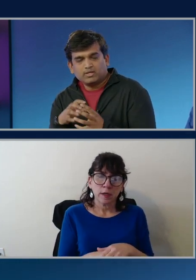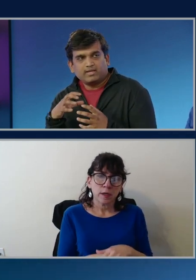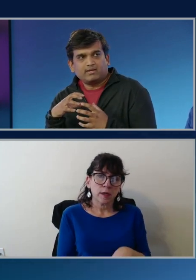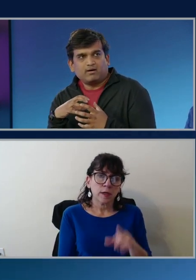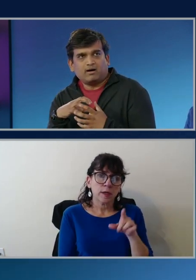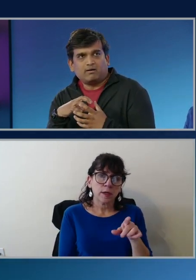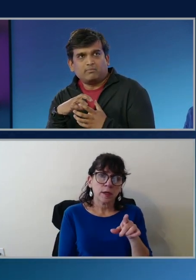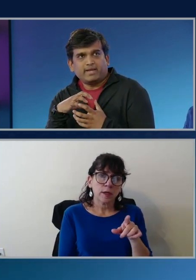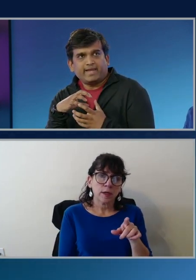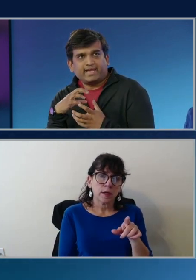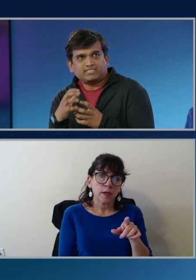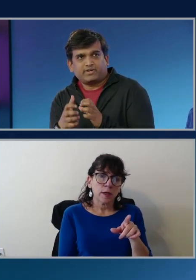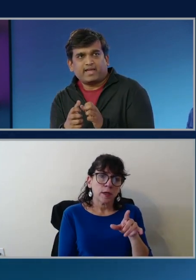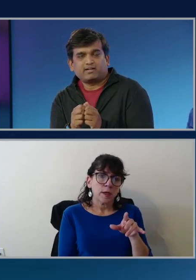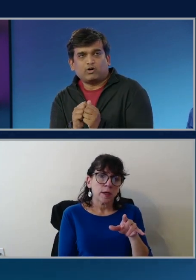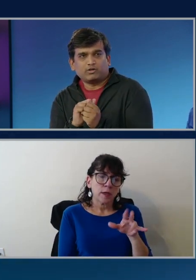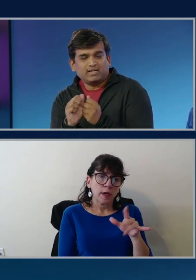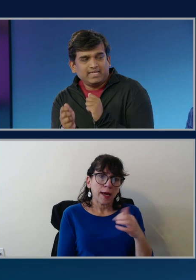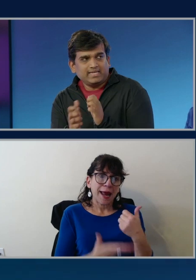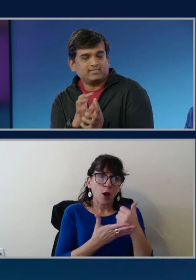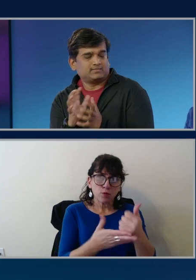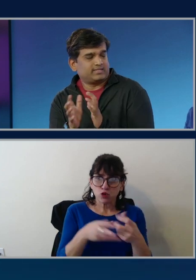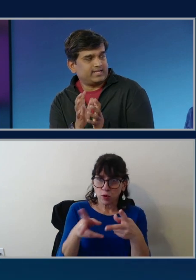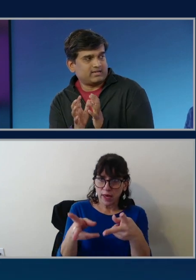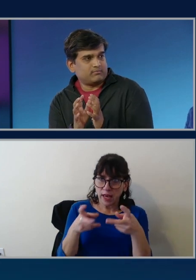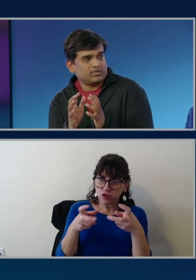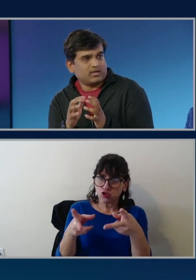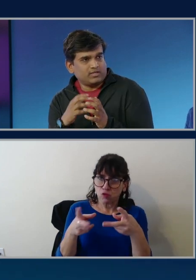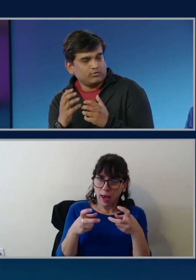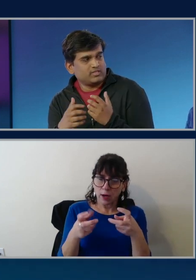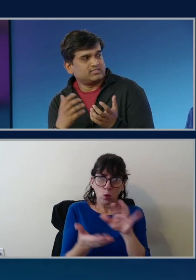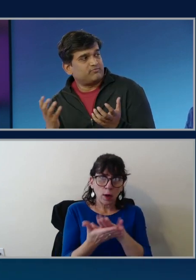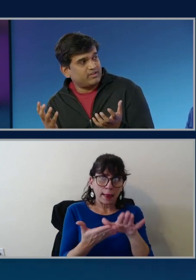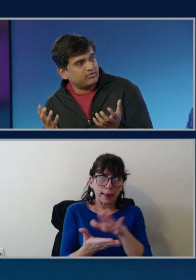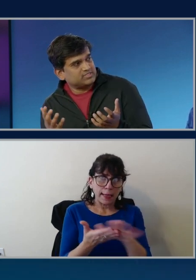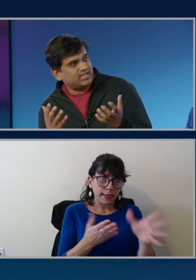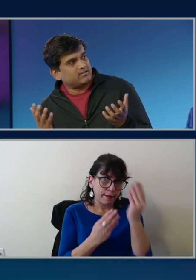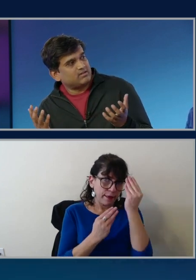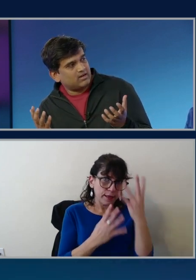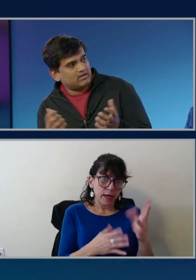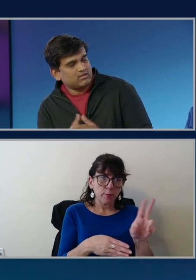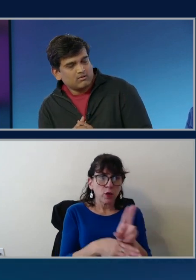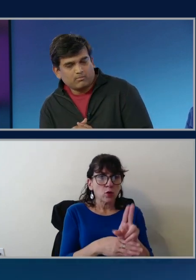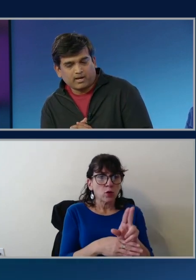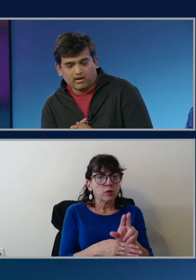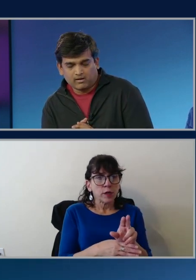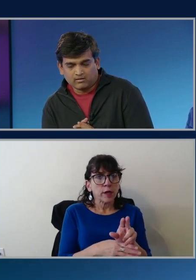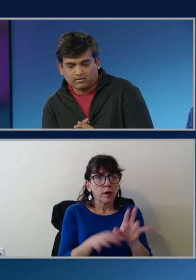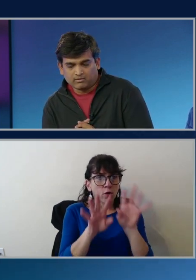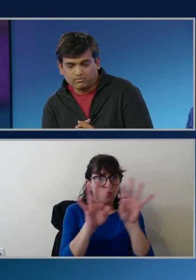to extract or clean the data using some frameworks like